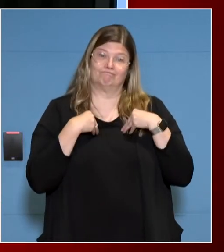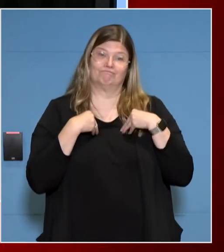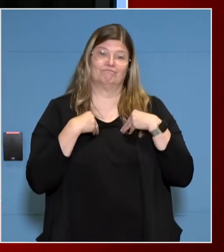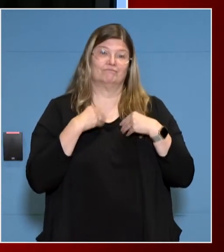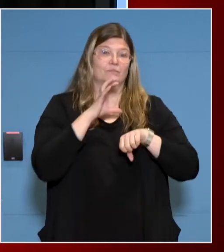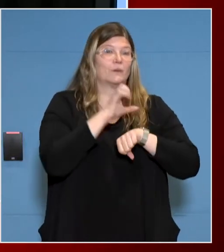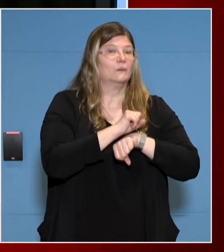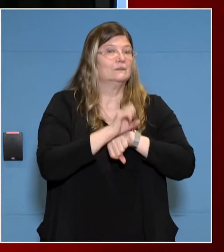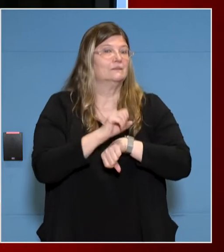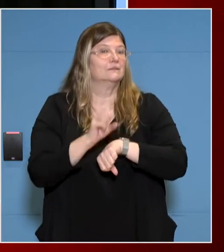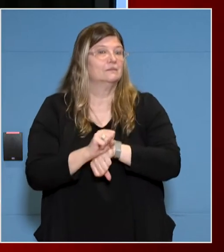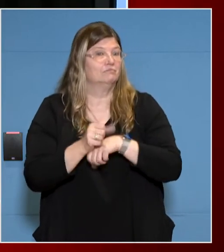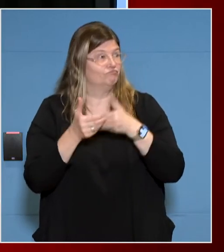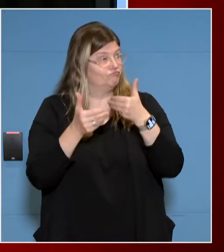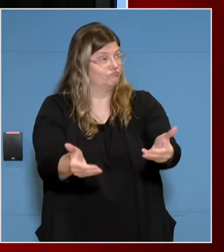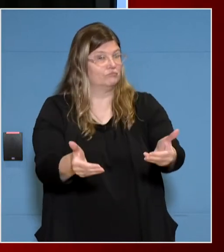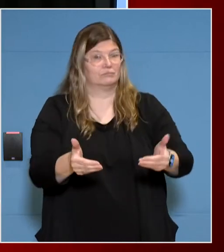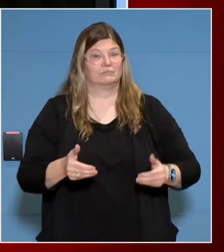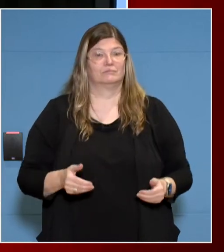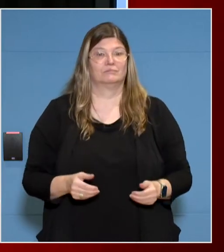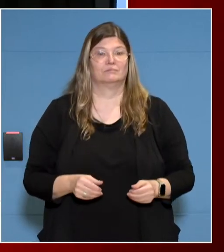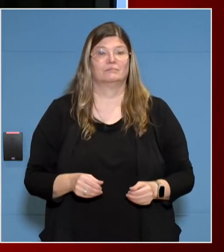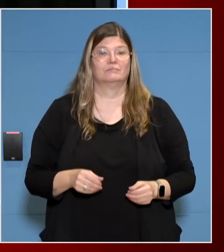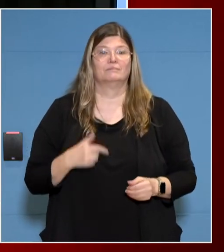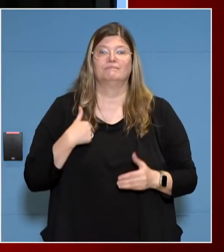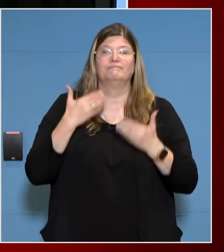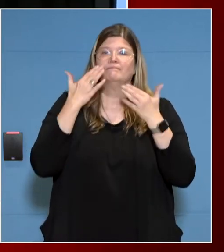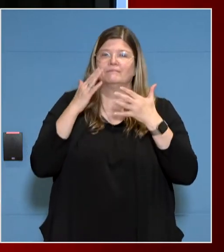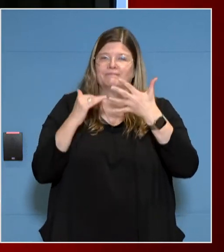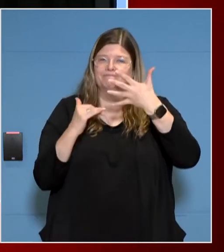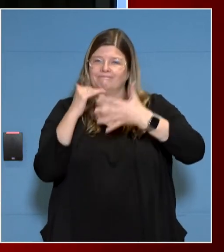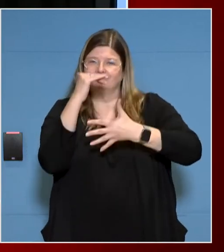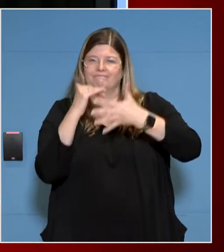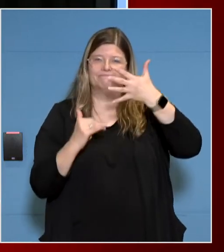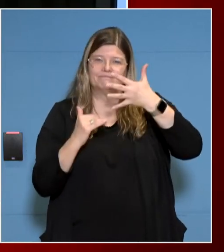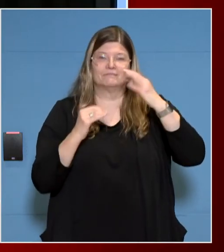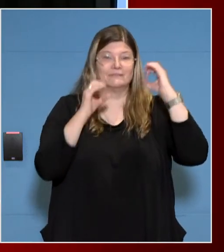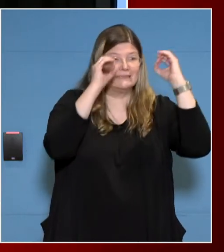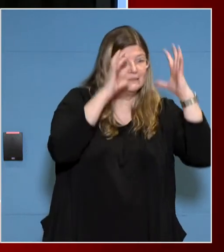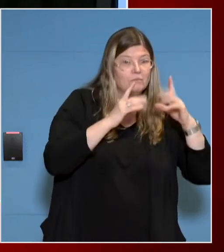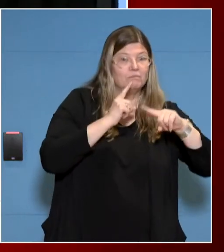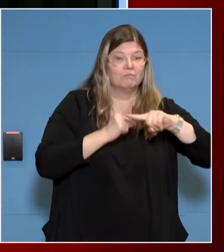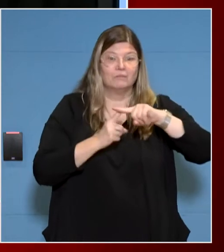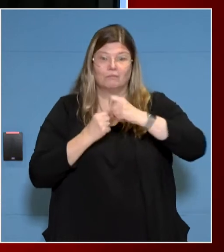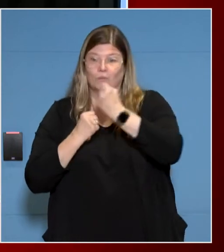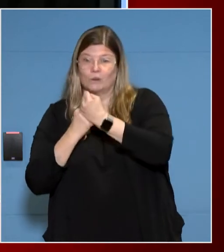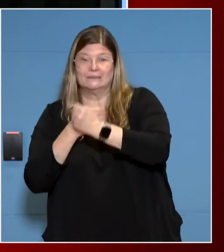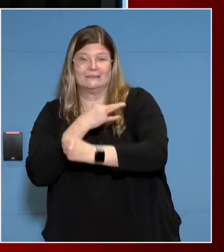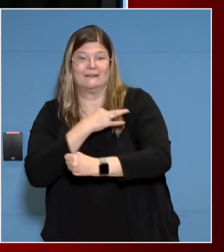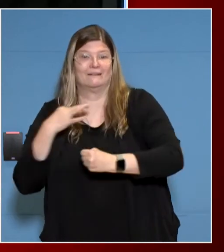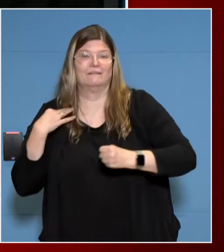this morning in terms of what proportion were taken up by teachers versus support staff. Okay.